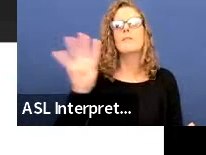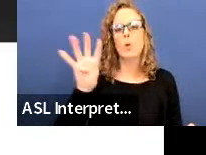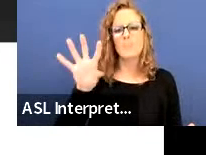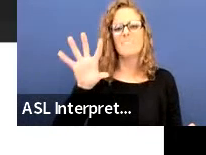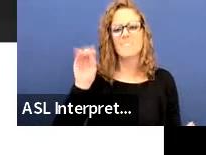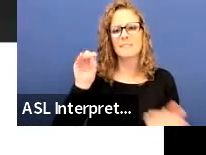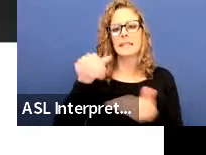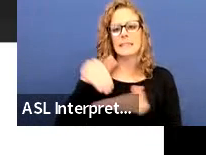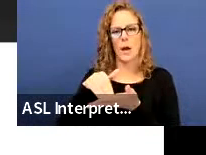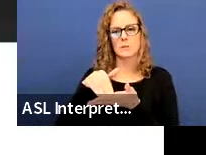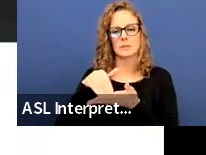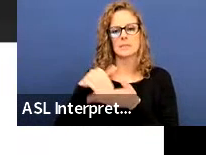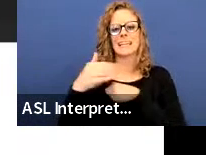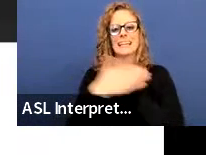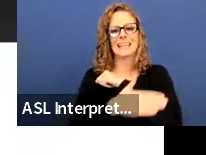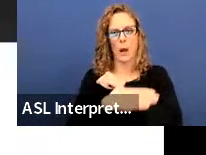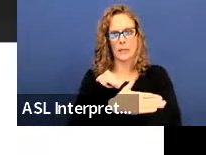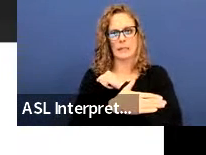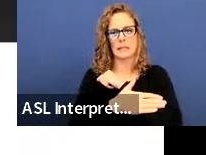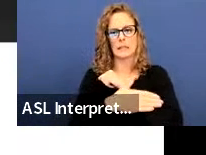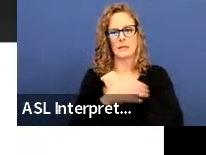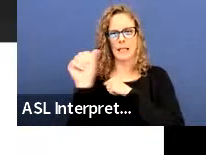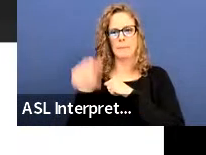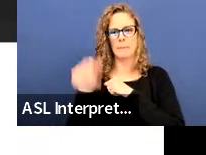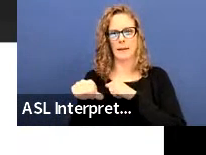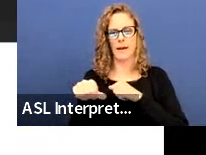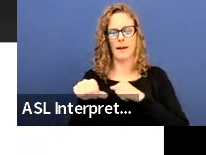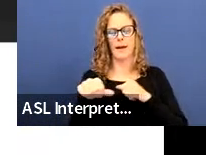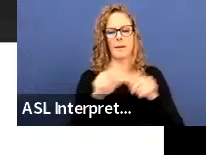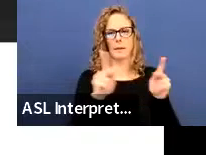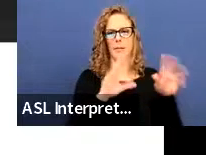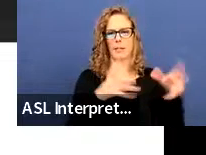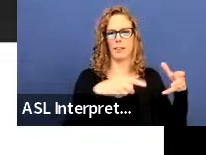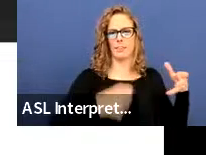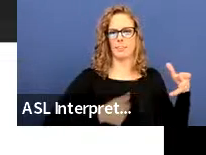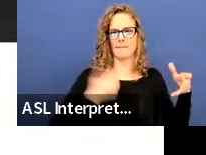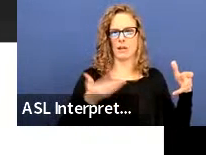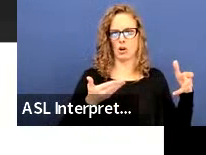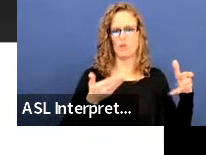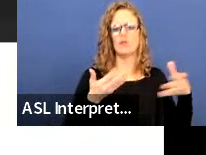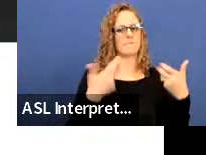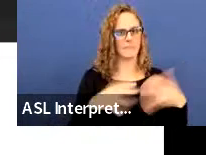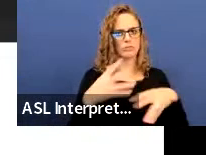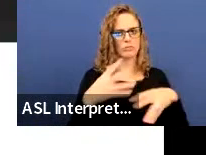450,000 county residents have received a booster.